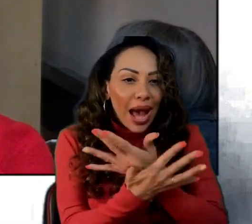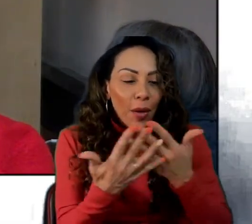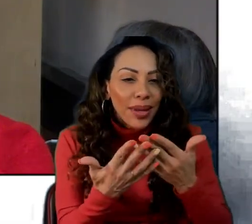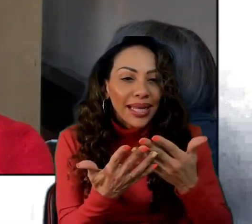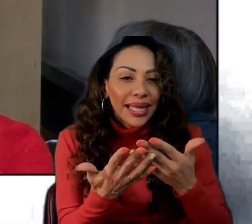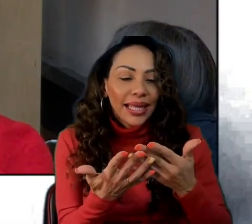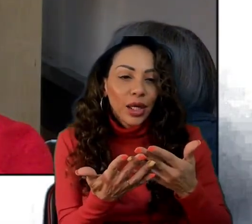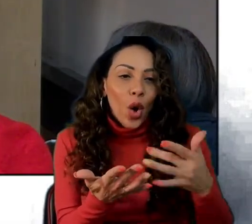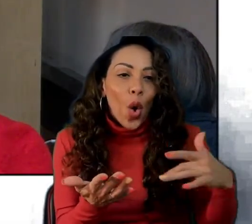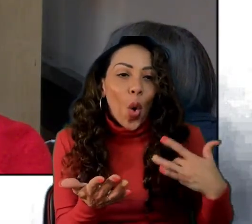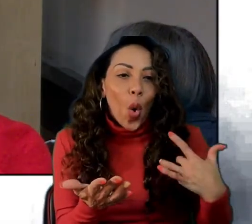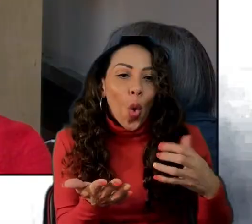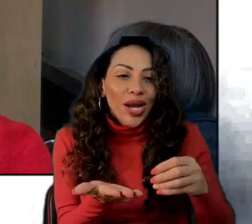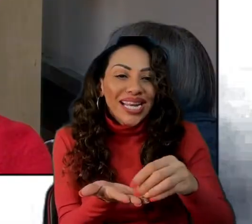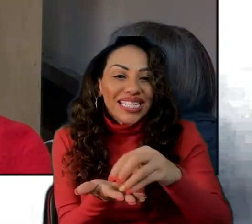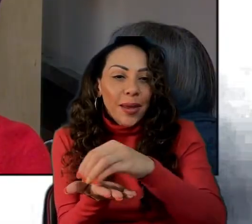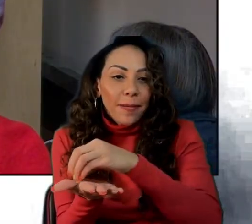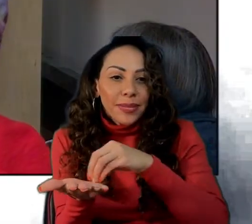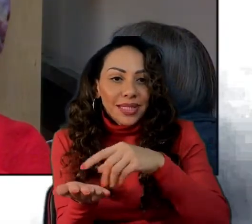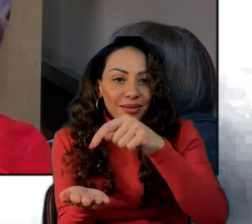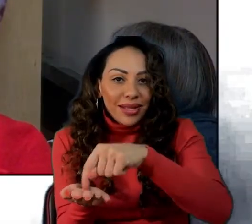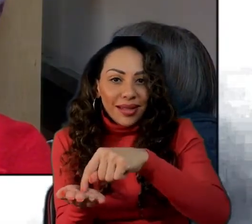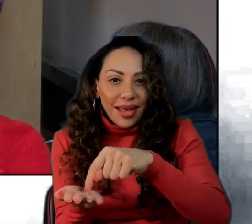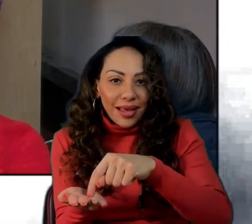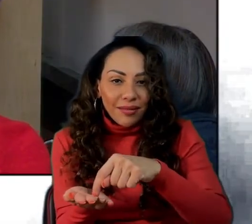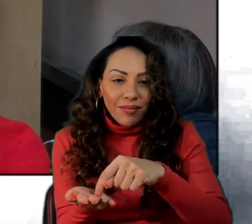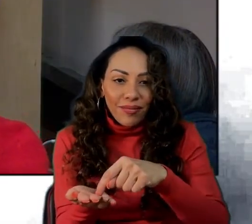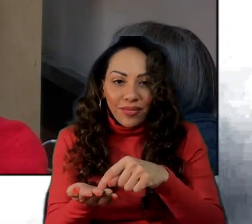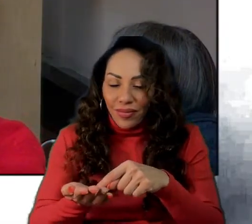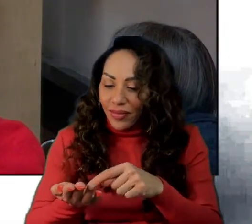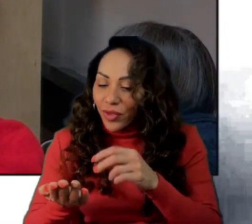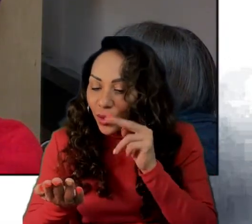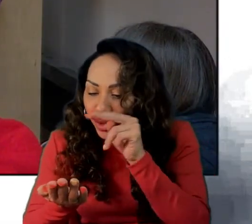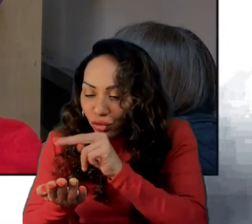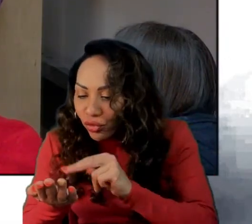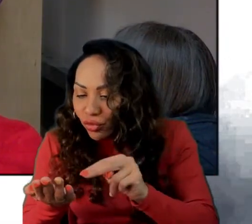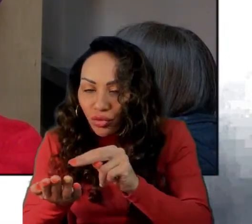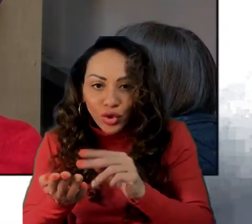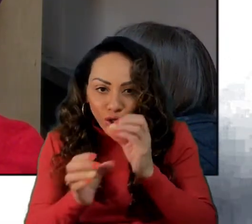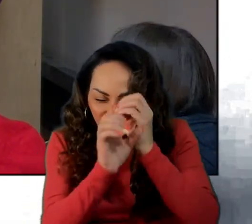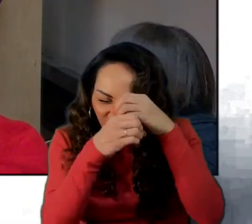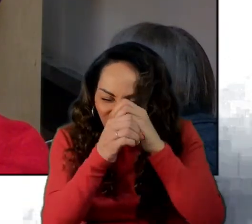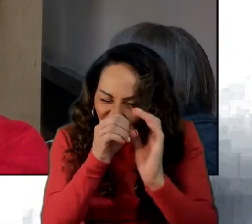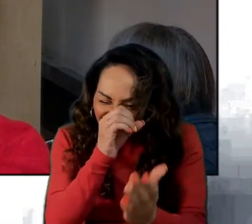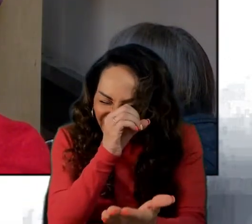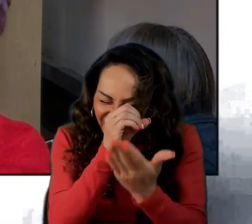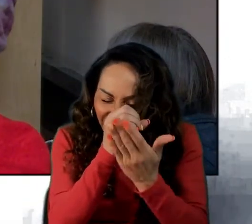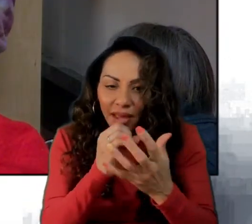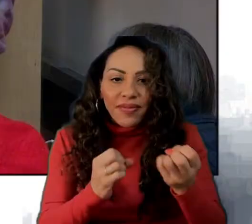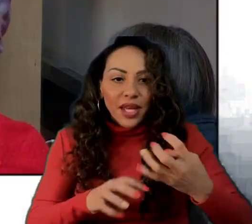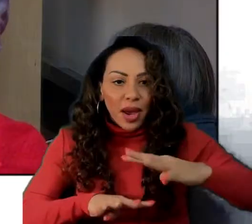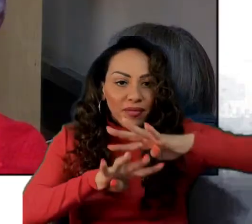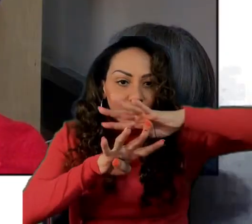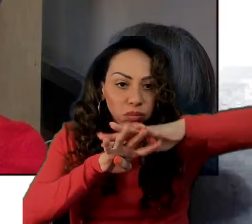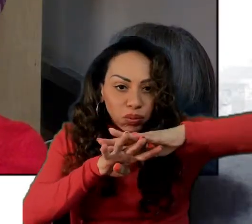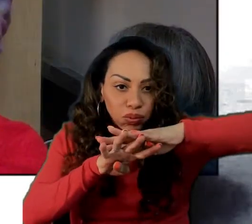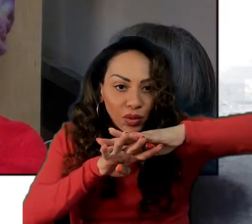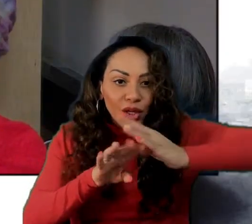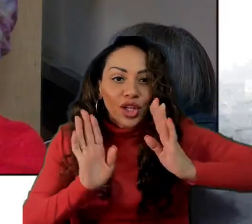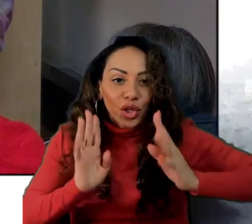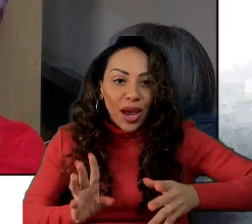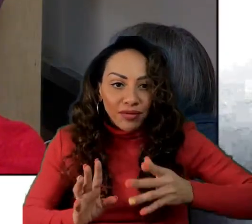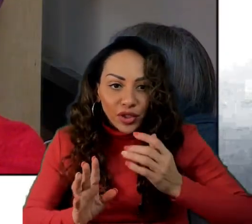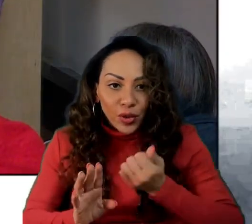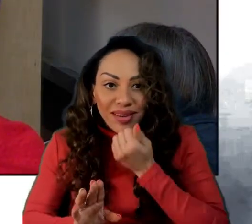microscope slides that have hundreds of little squares on. And then you look through the microscope and you have to count the individual cells. You're not going to count